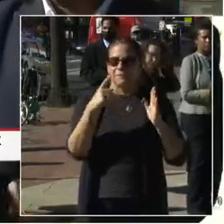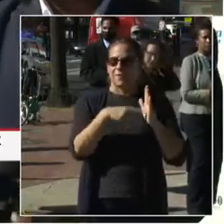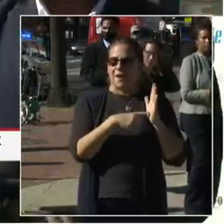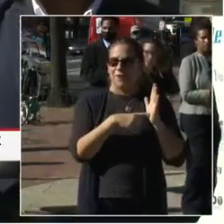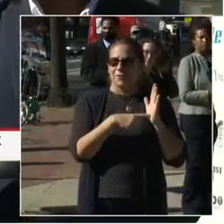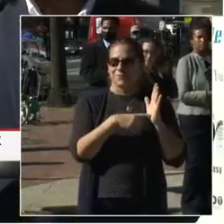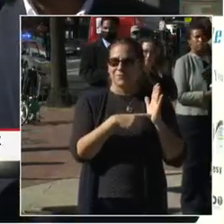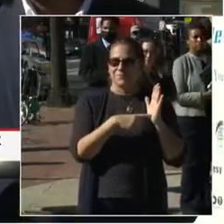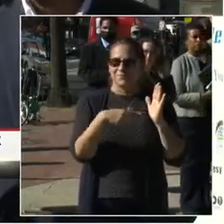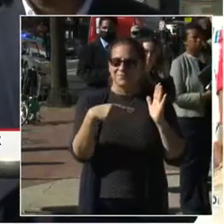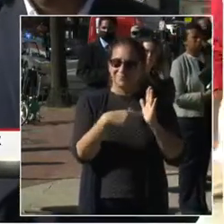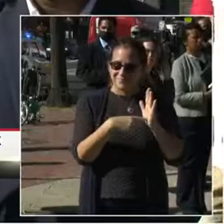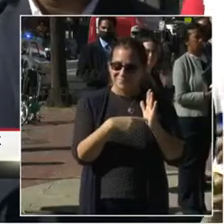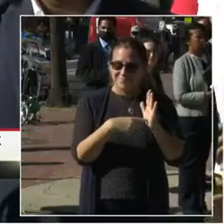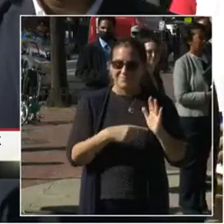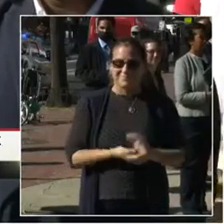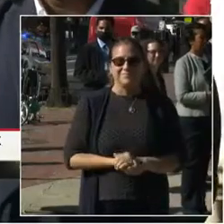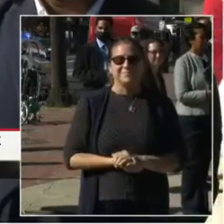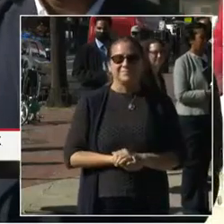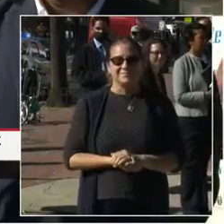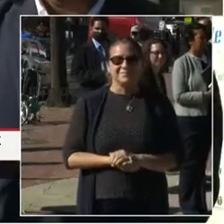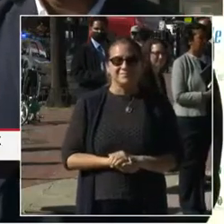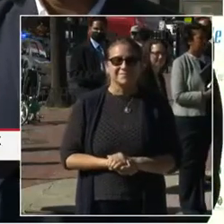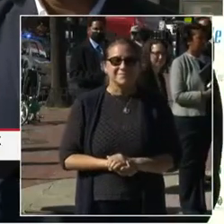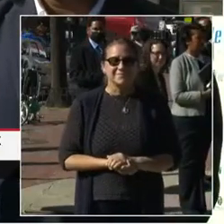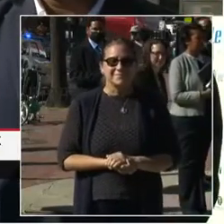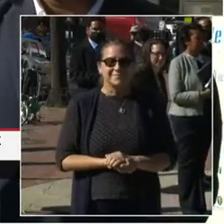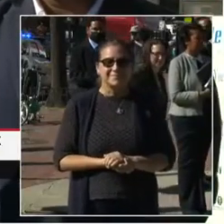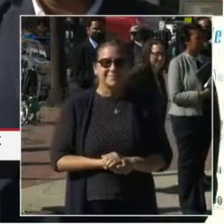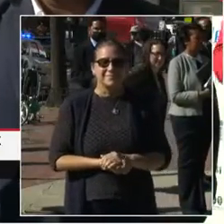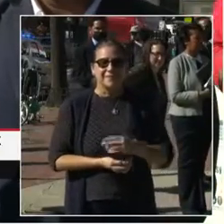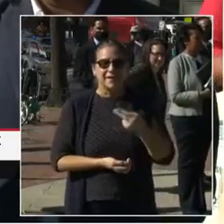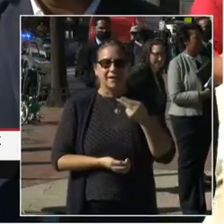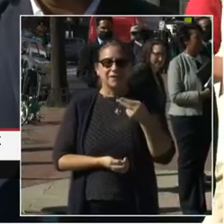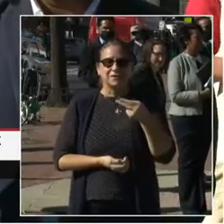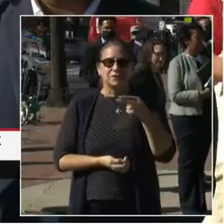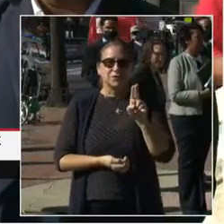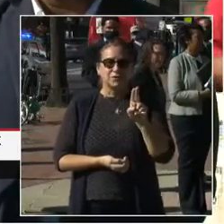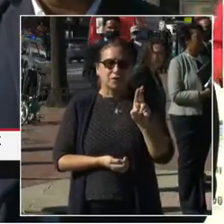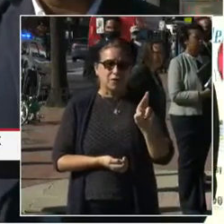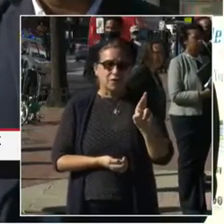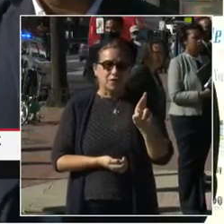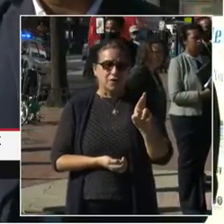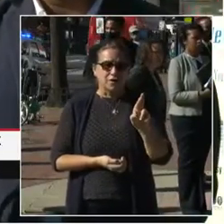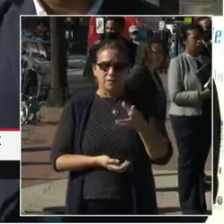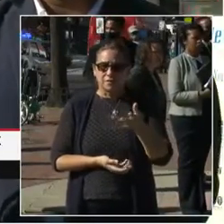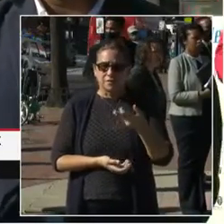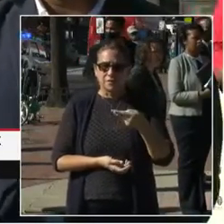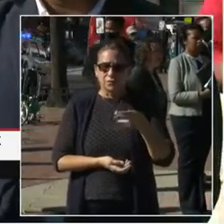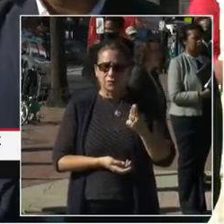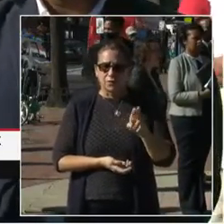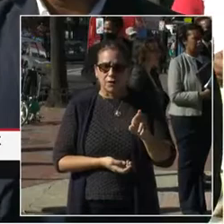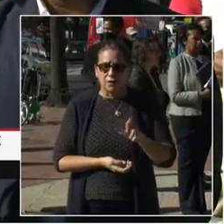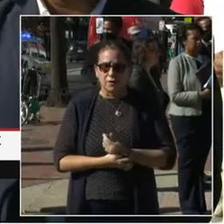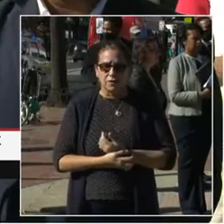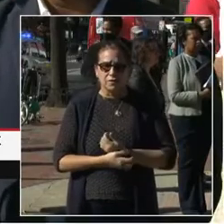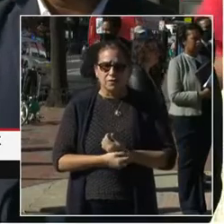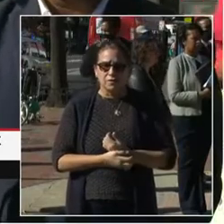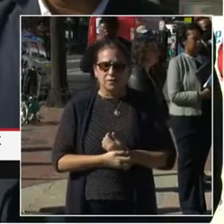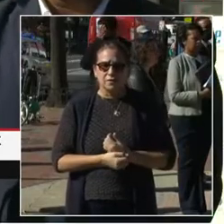The Greater Washington Urban League, Washington, D.C. Economic Partners, Marshall Heights Development Community